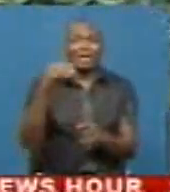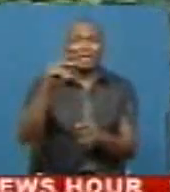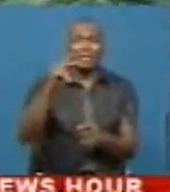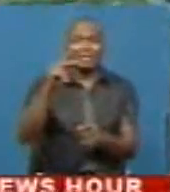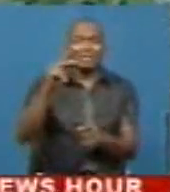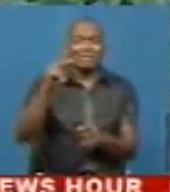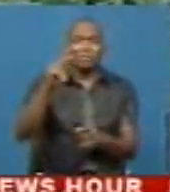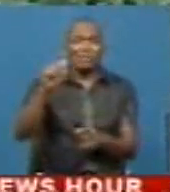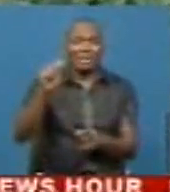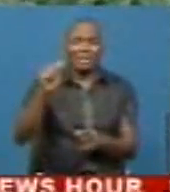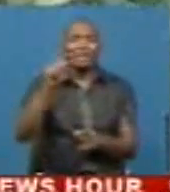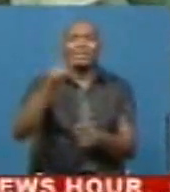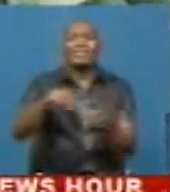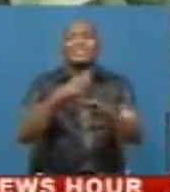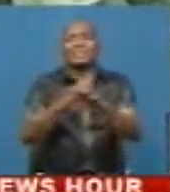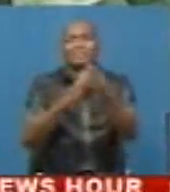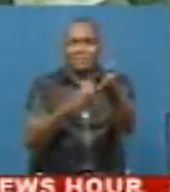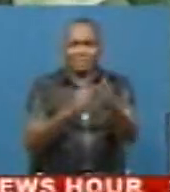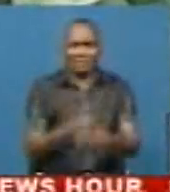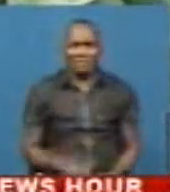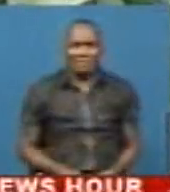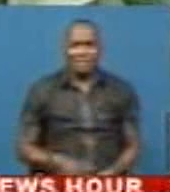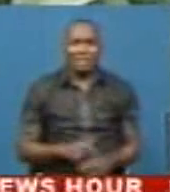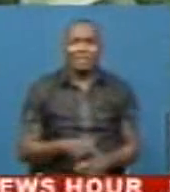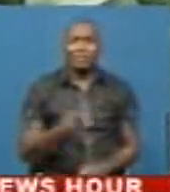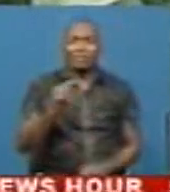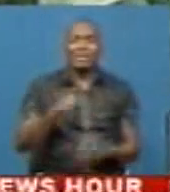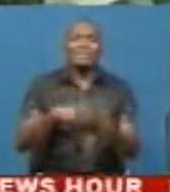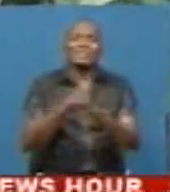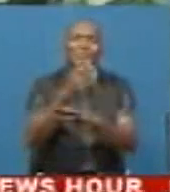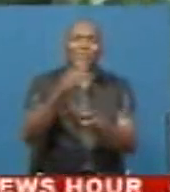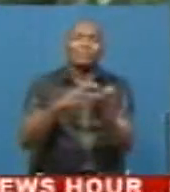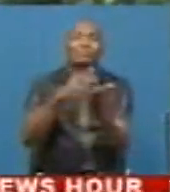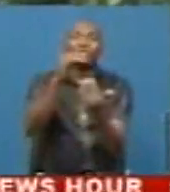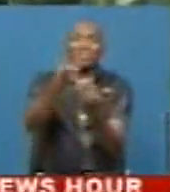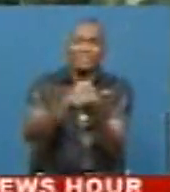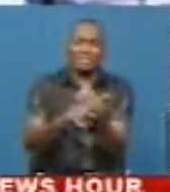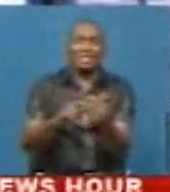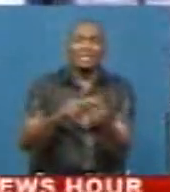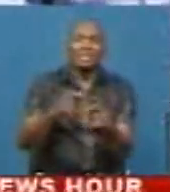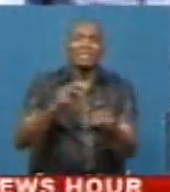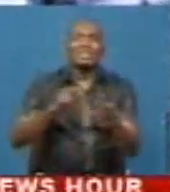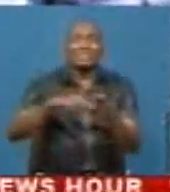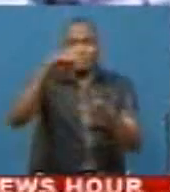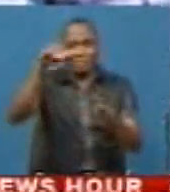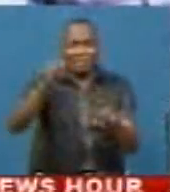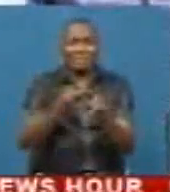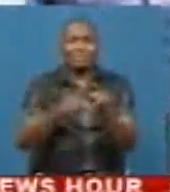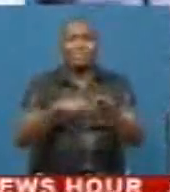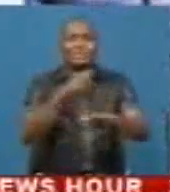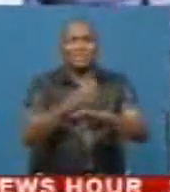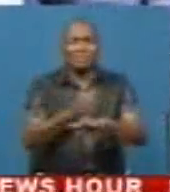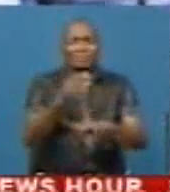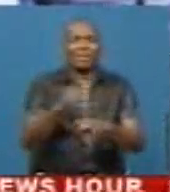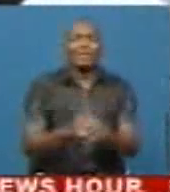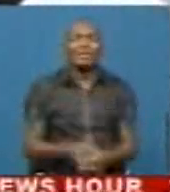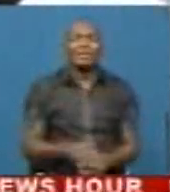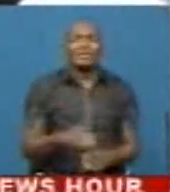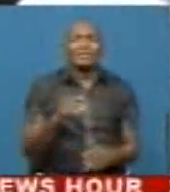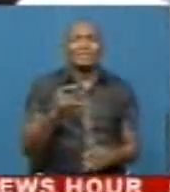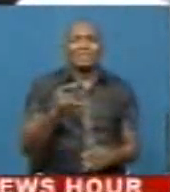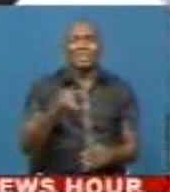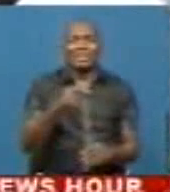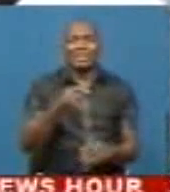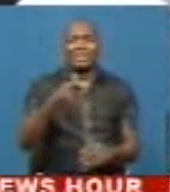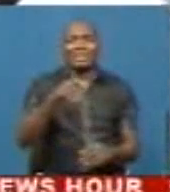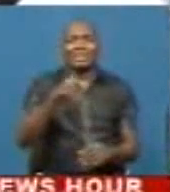former Secretary General of the United Nations, Mr. Kofi Annan, as its executive chairman, and funded by the Bill and Melinda